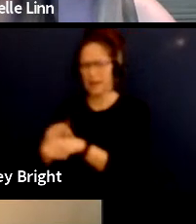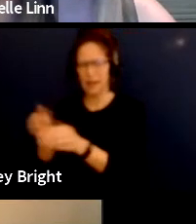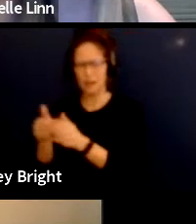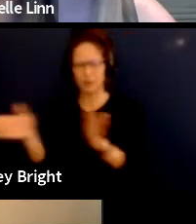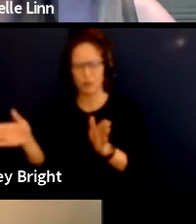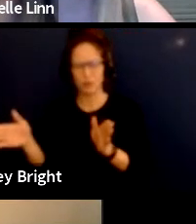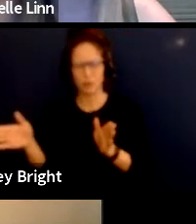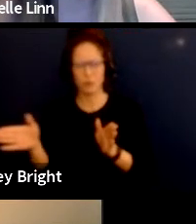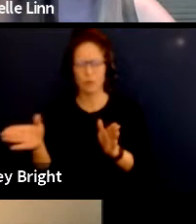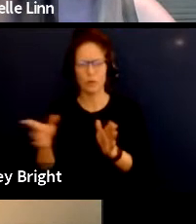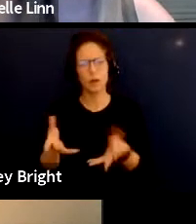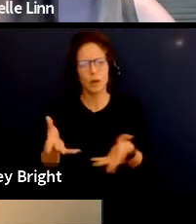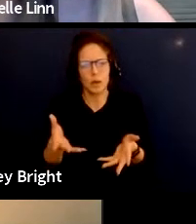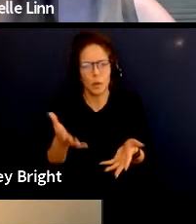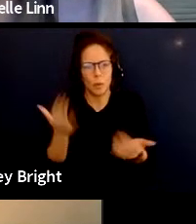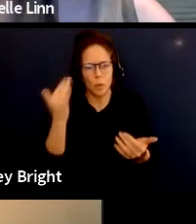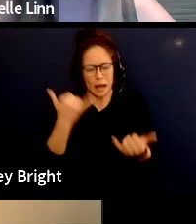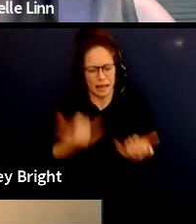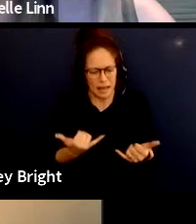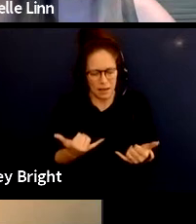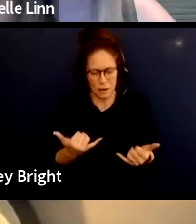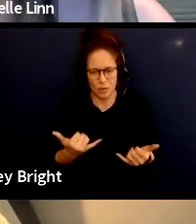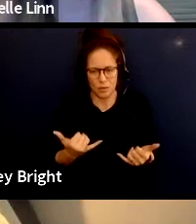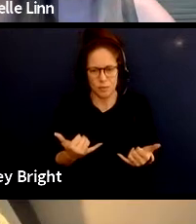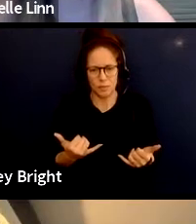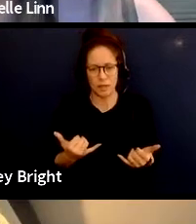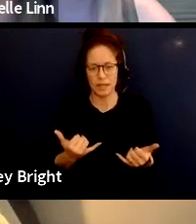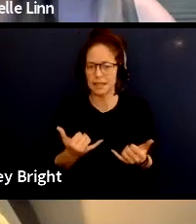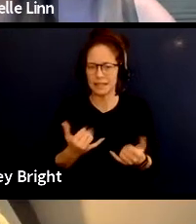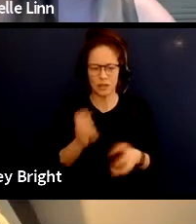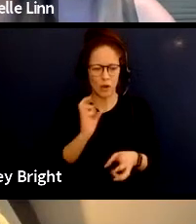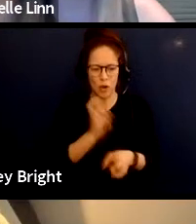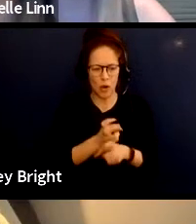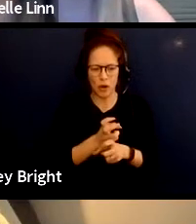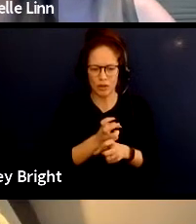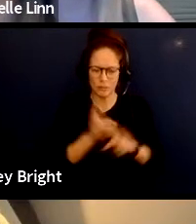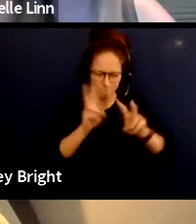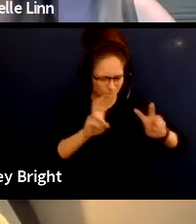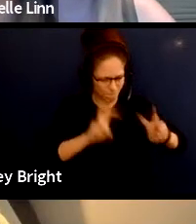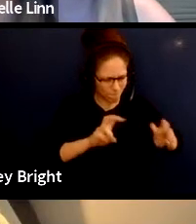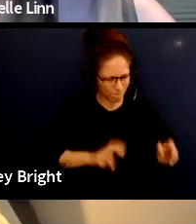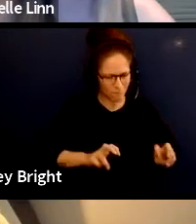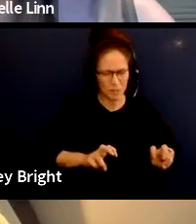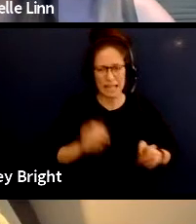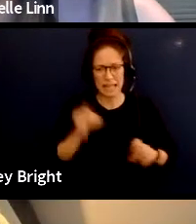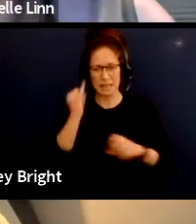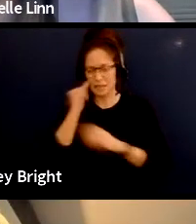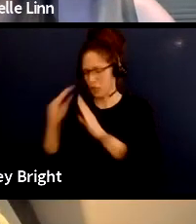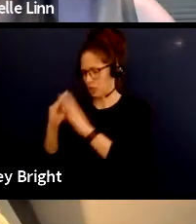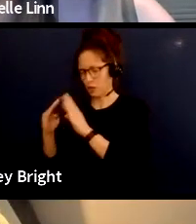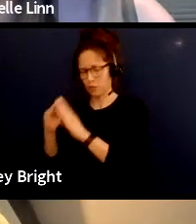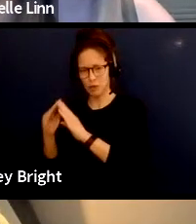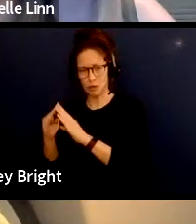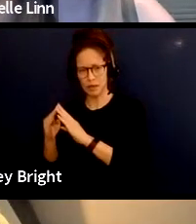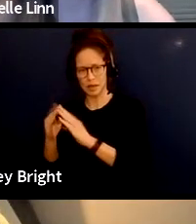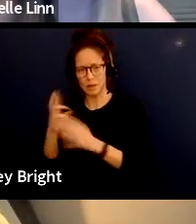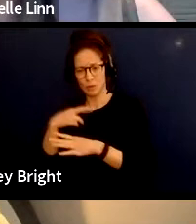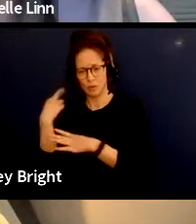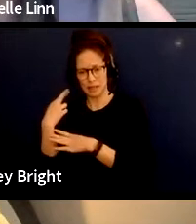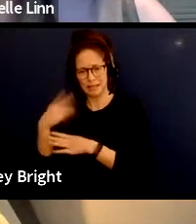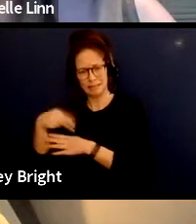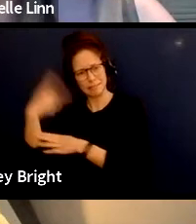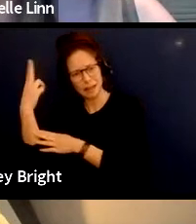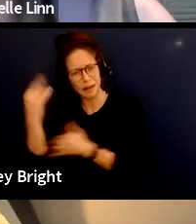are? It is impossible to assess whether in-person schooling is contributing to community case rates when they're already so